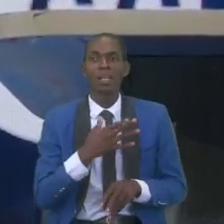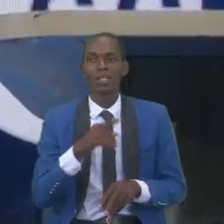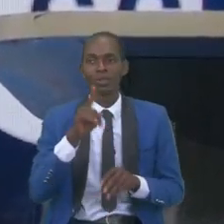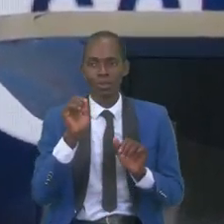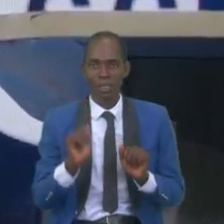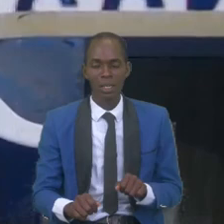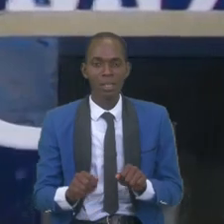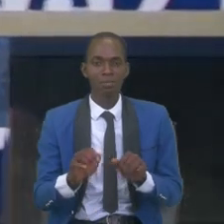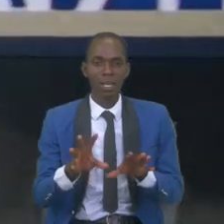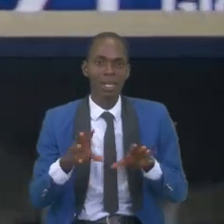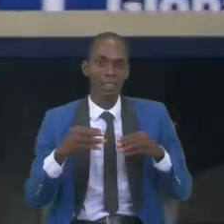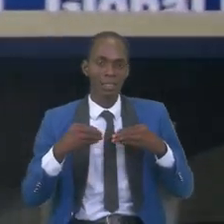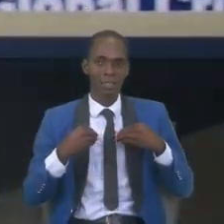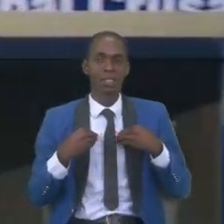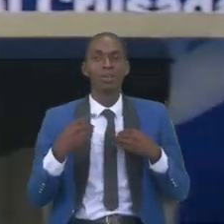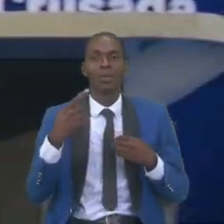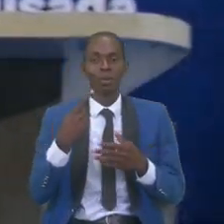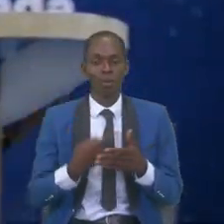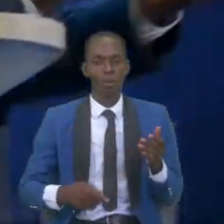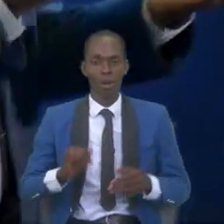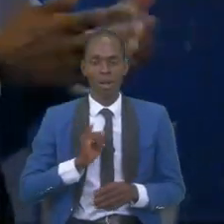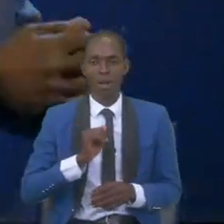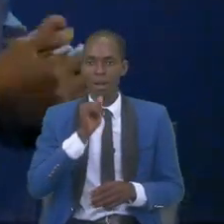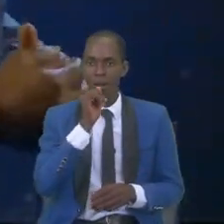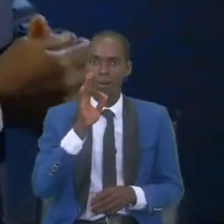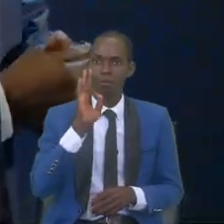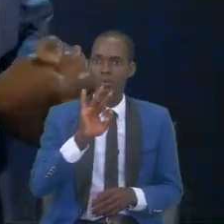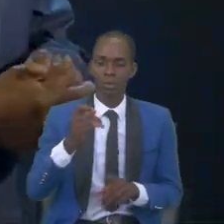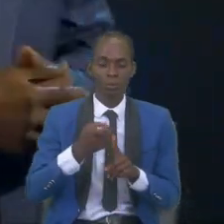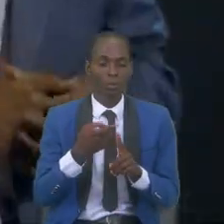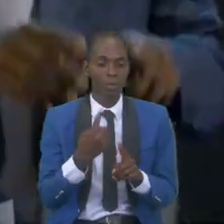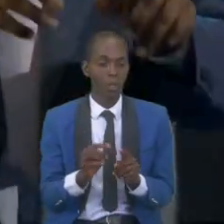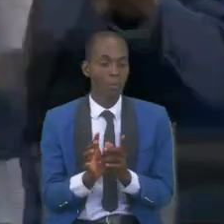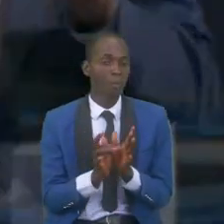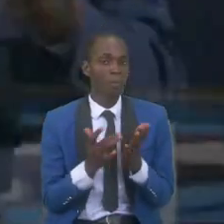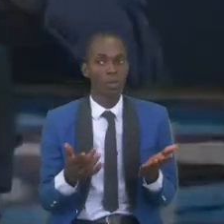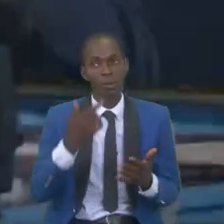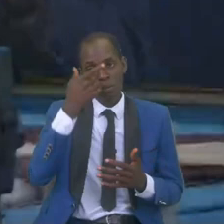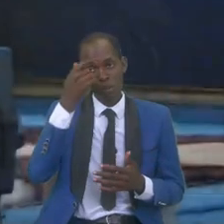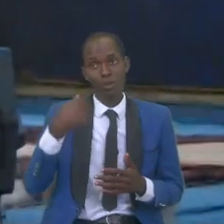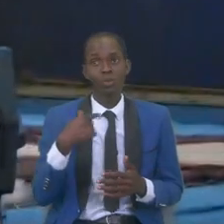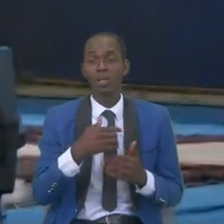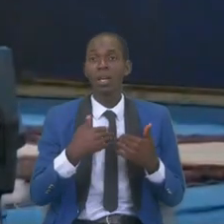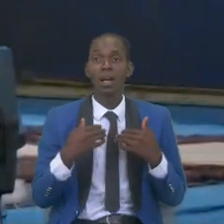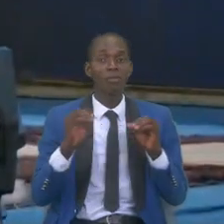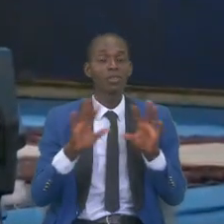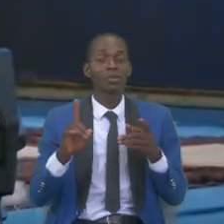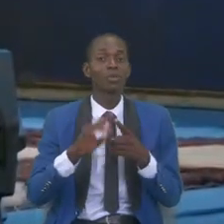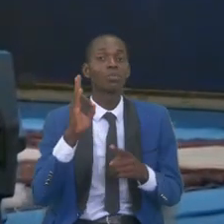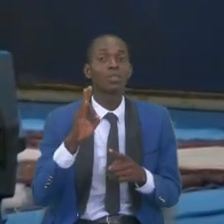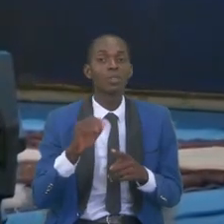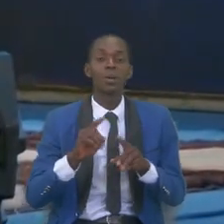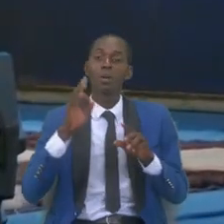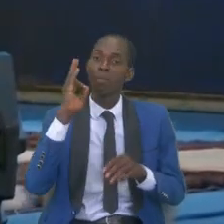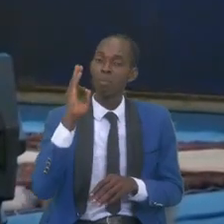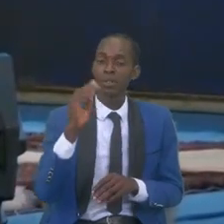what I'm saying from the word, because we have nothing to preach. Preach the word in